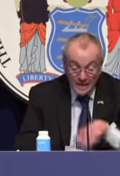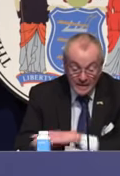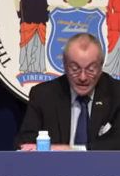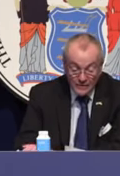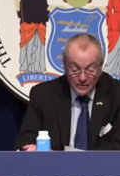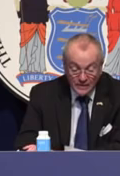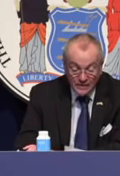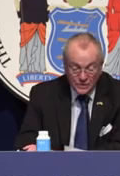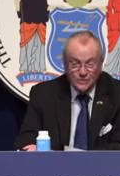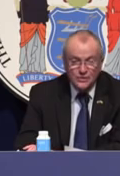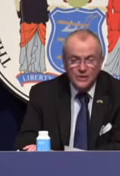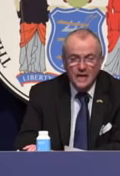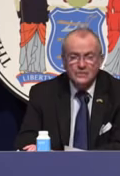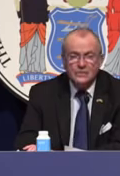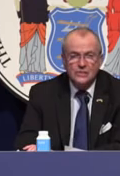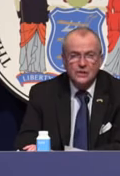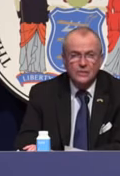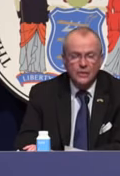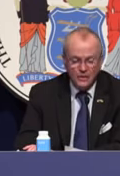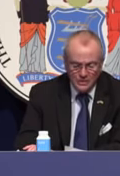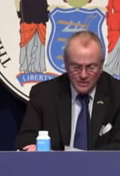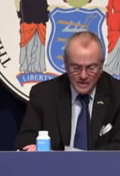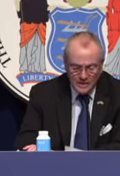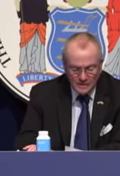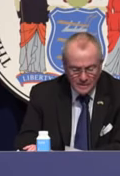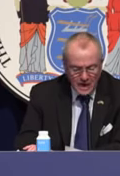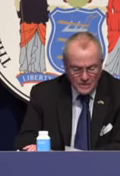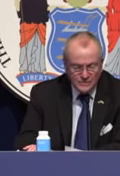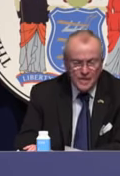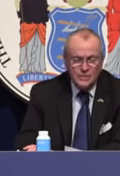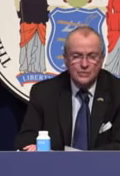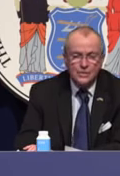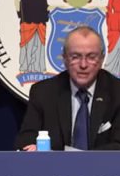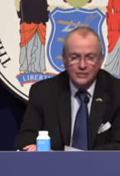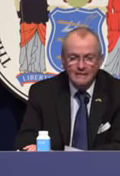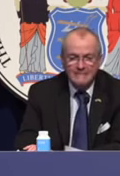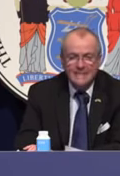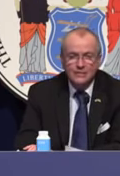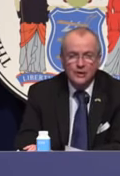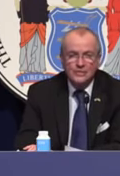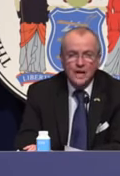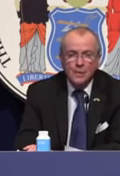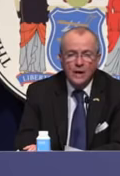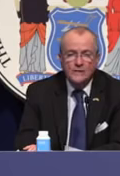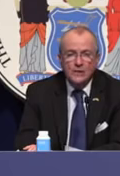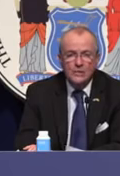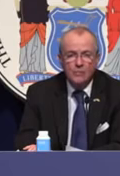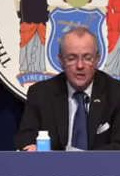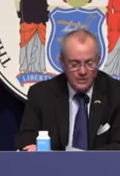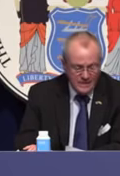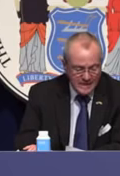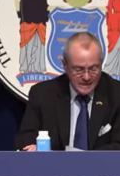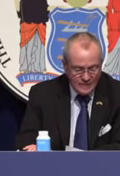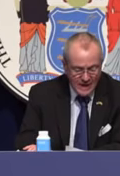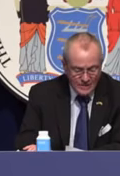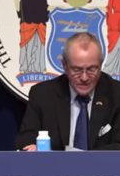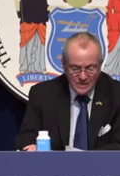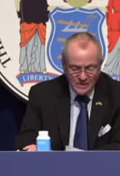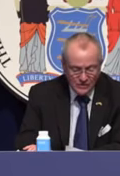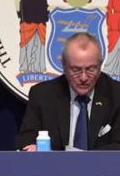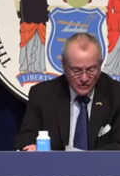we're announcing an additional 2,633 positive test results for a statewide total of